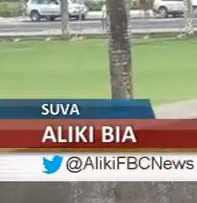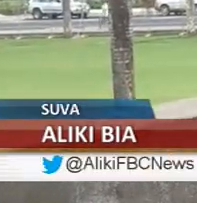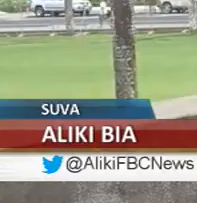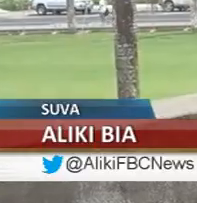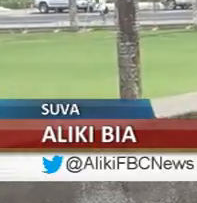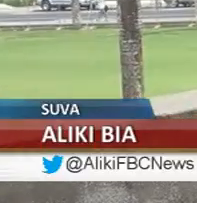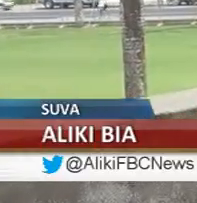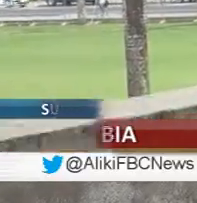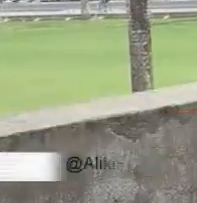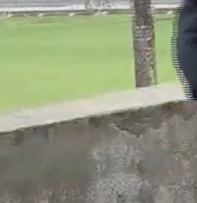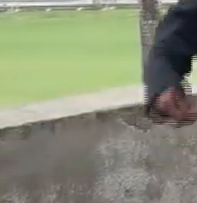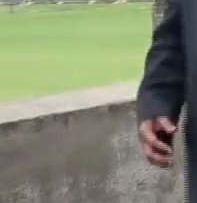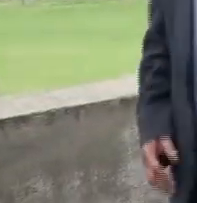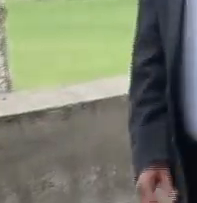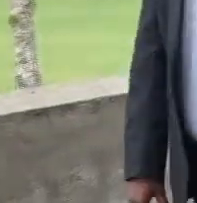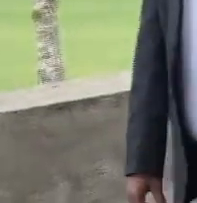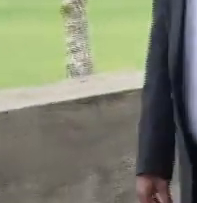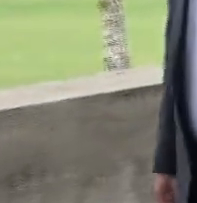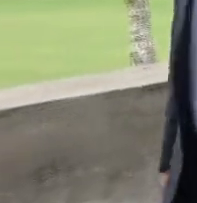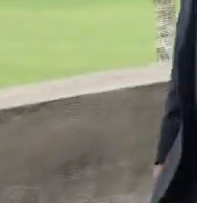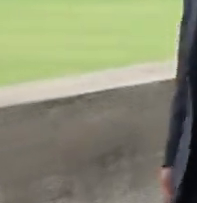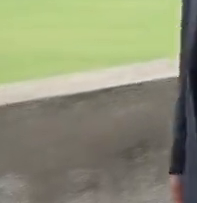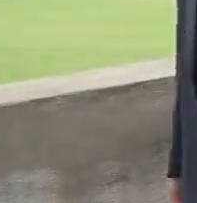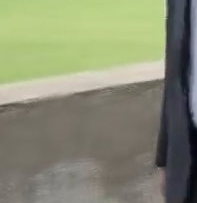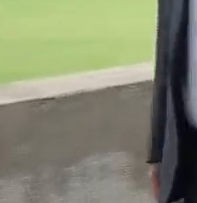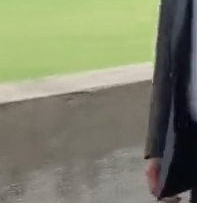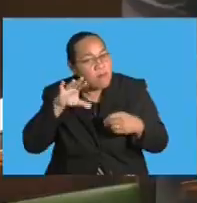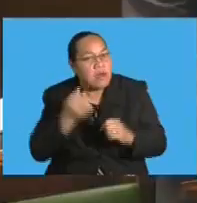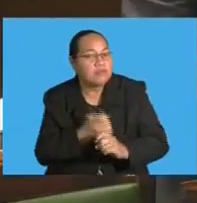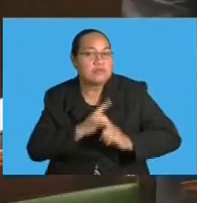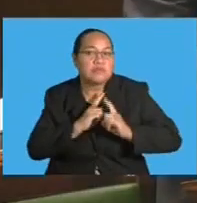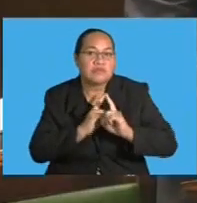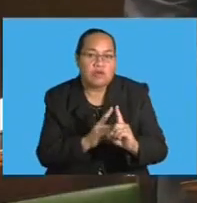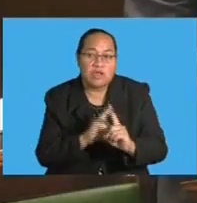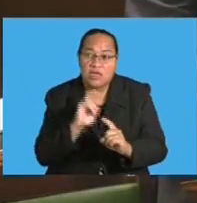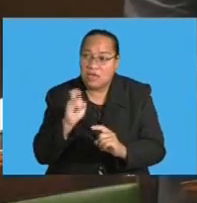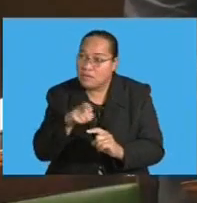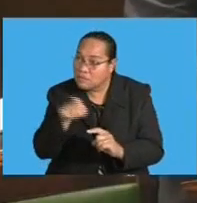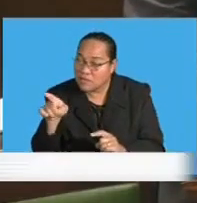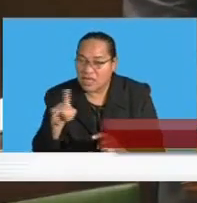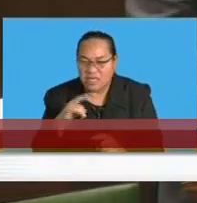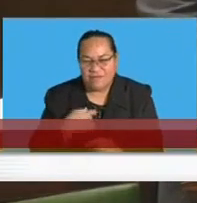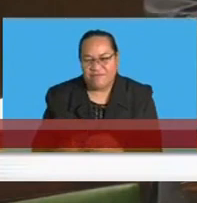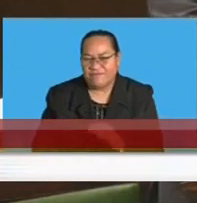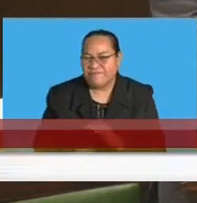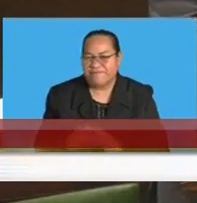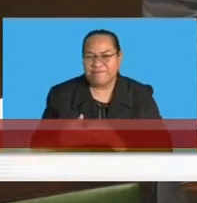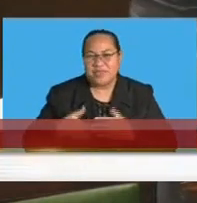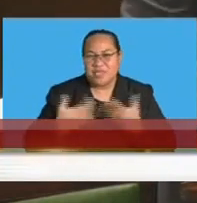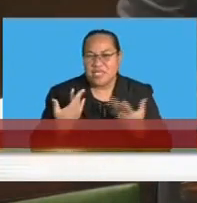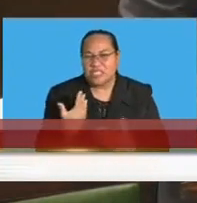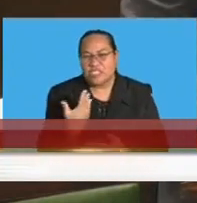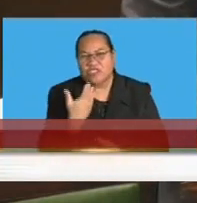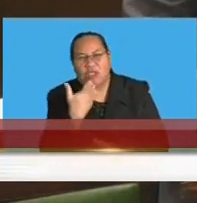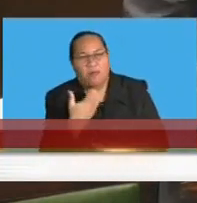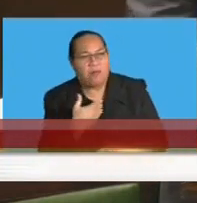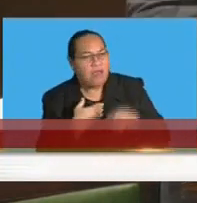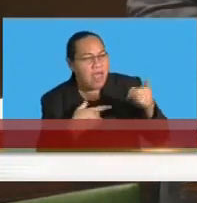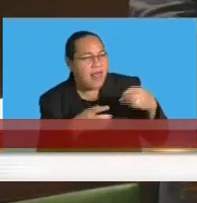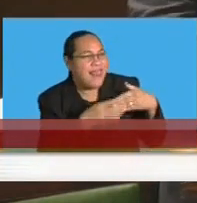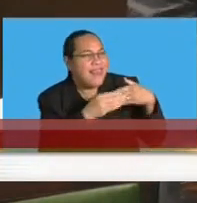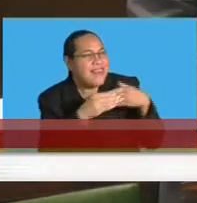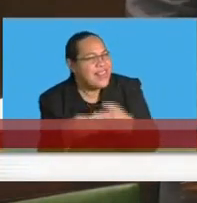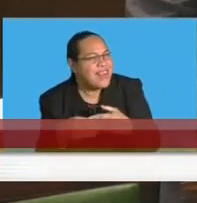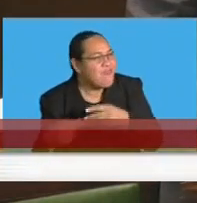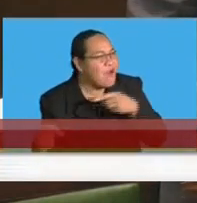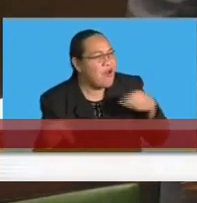down a community and he doesn't deserve to be in Parliament. And it is shameful that the leader of the opposition and the